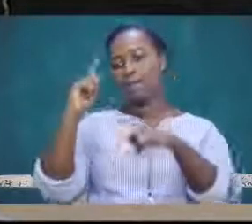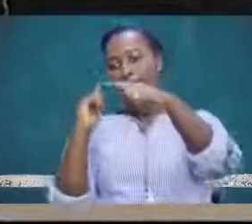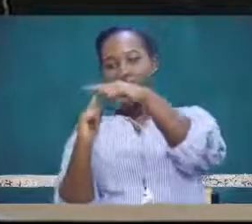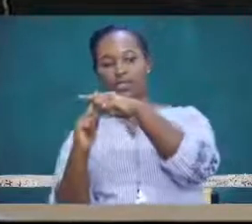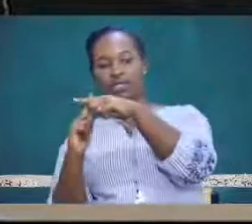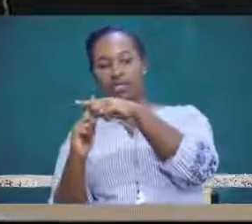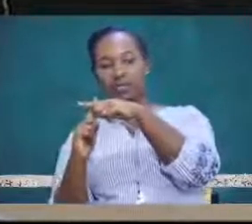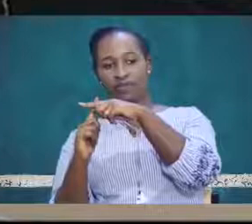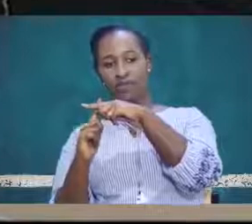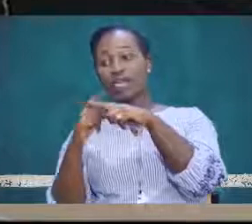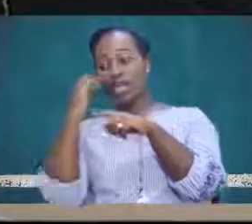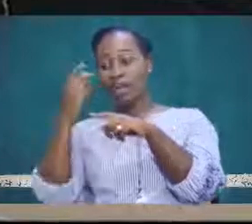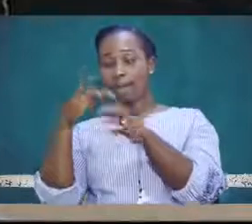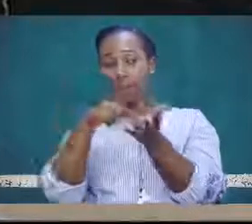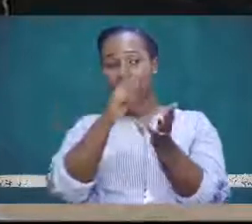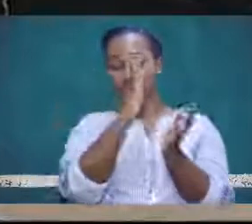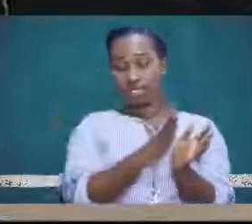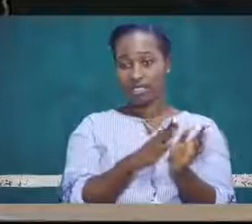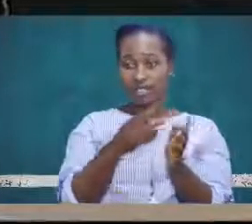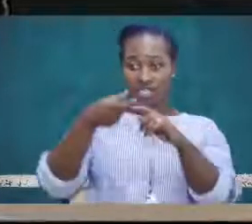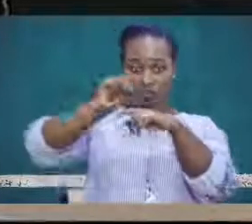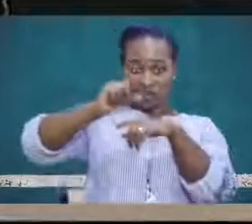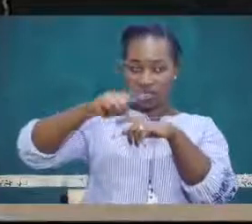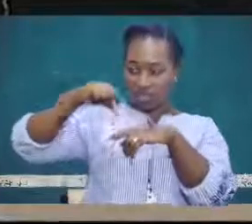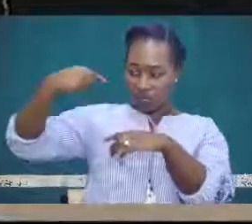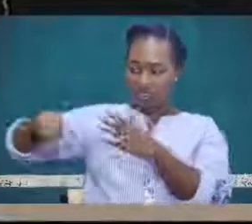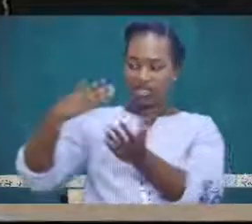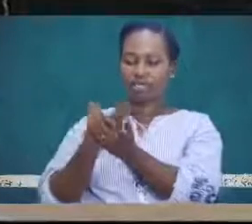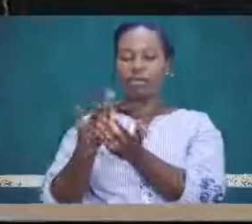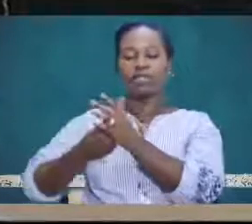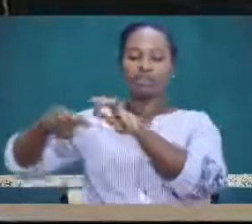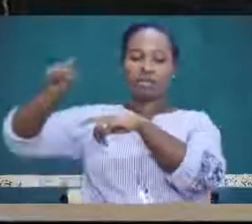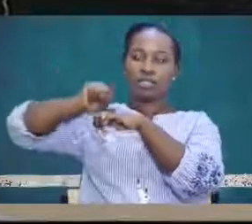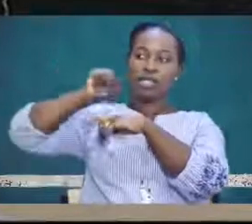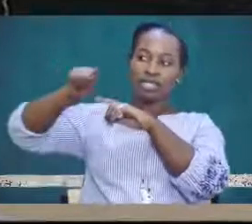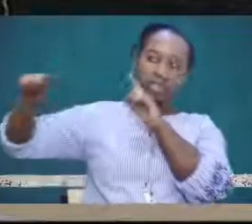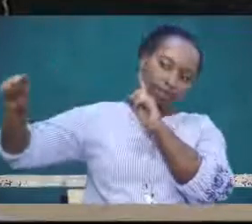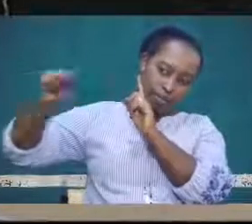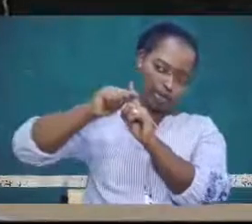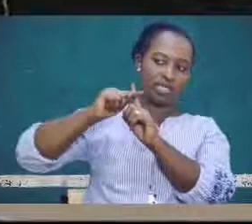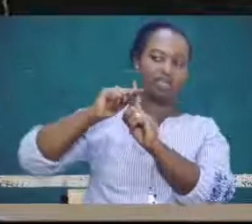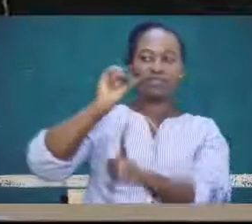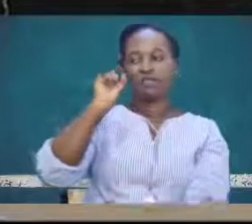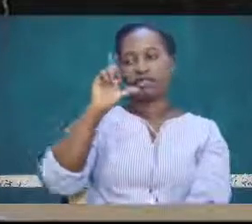demanded increases. This is for a normal good. So it is a positive slope. I think you know that